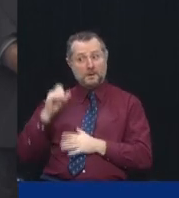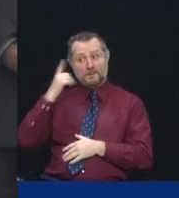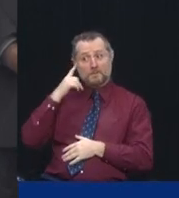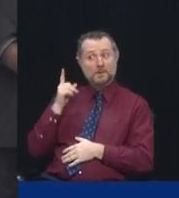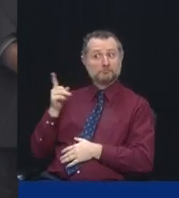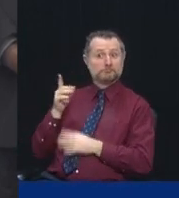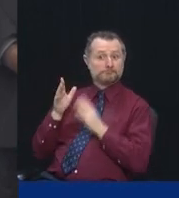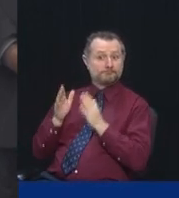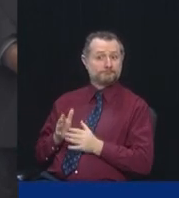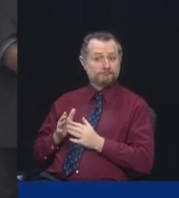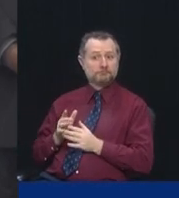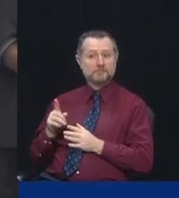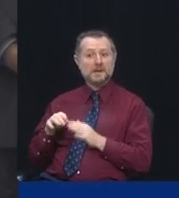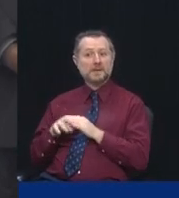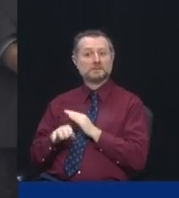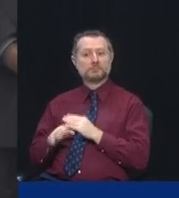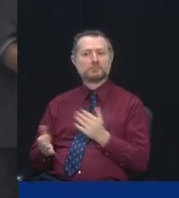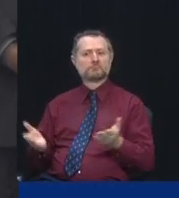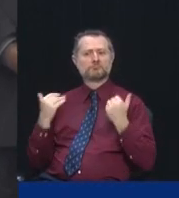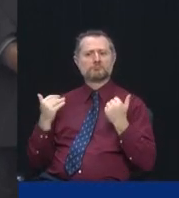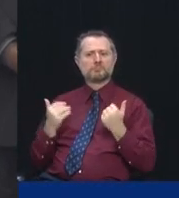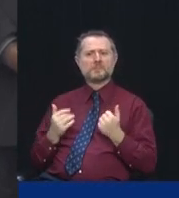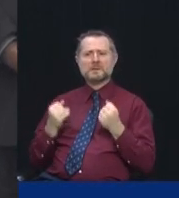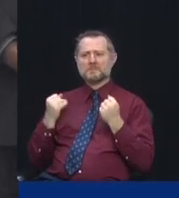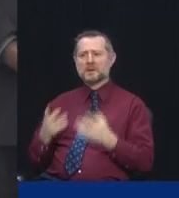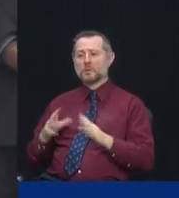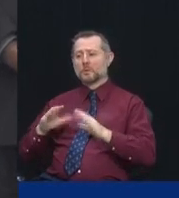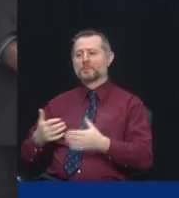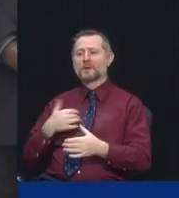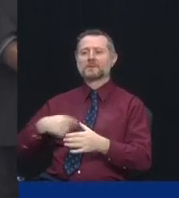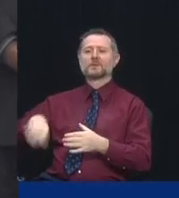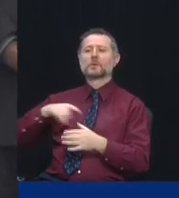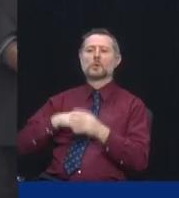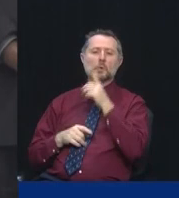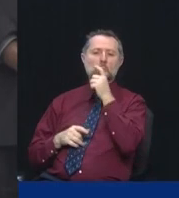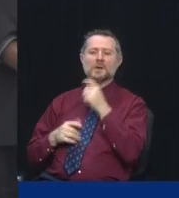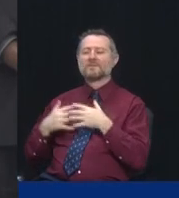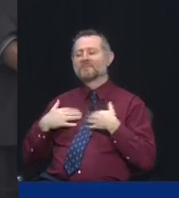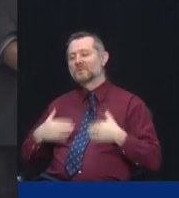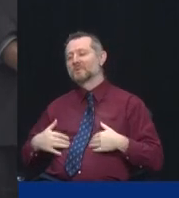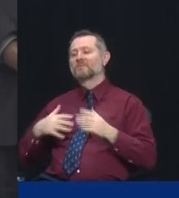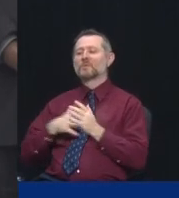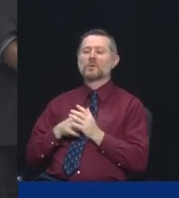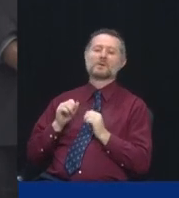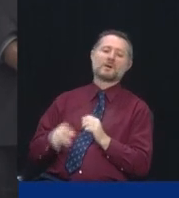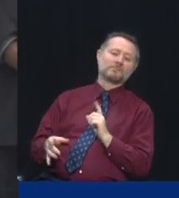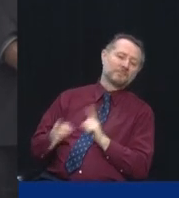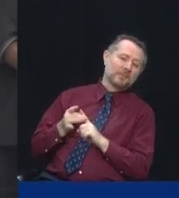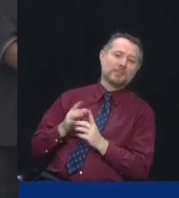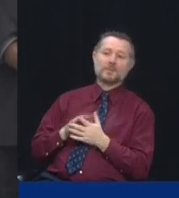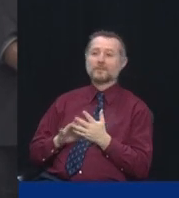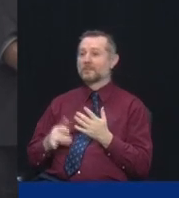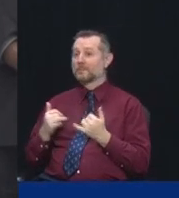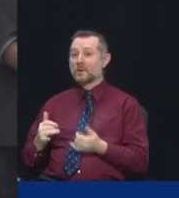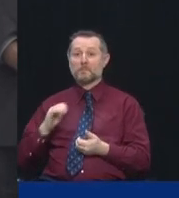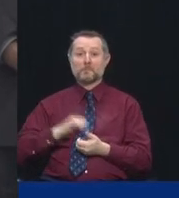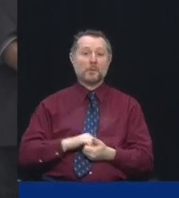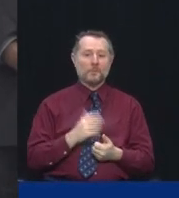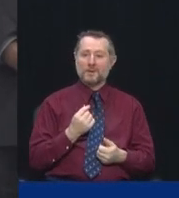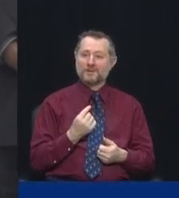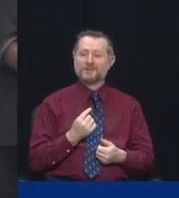to an increasingly vulnerable group by partnering with our community to create a pop-up